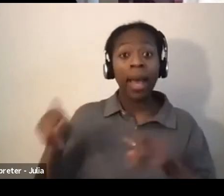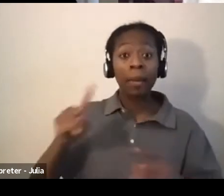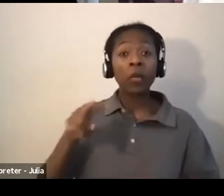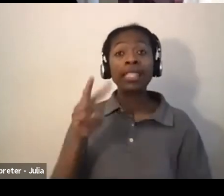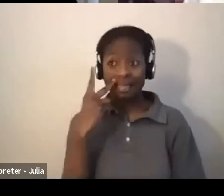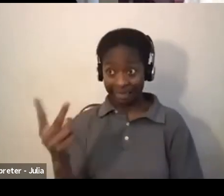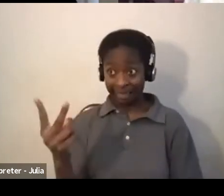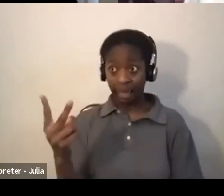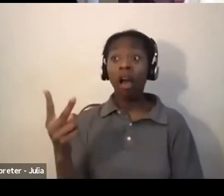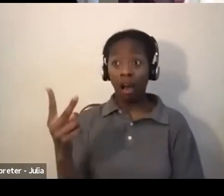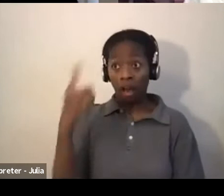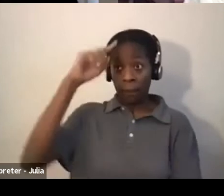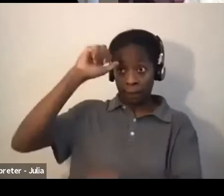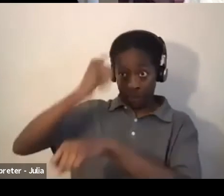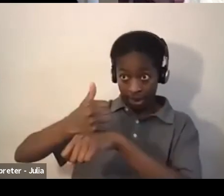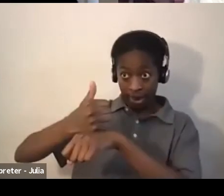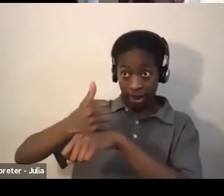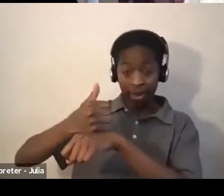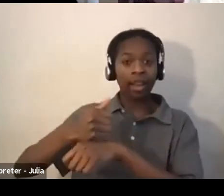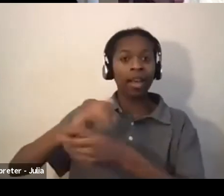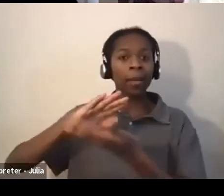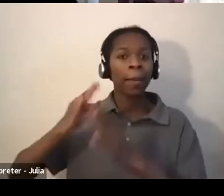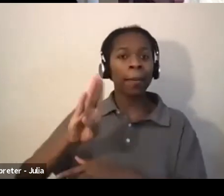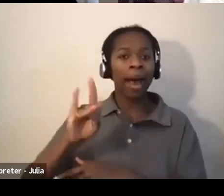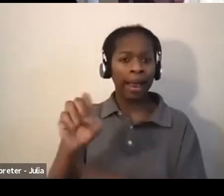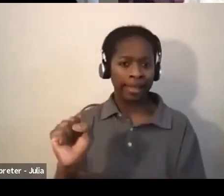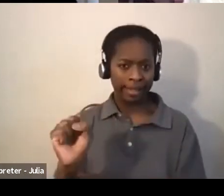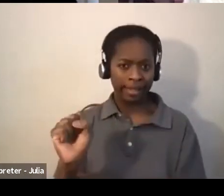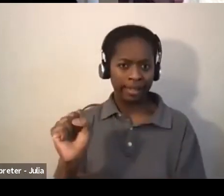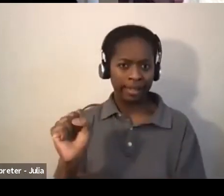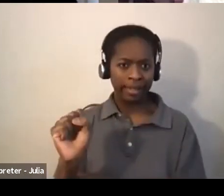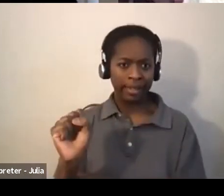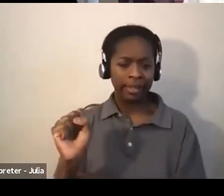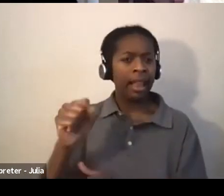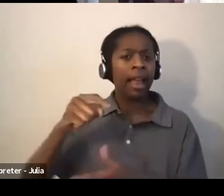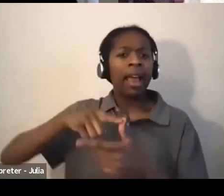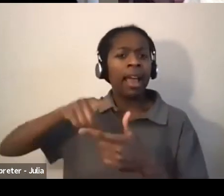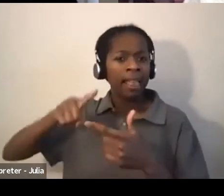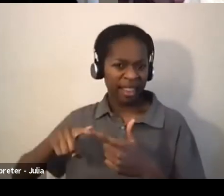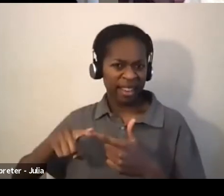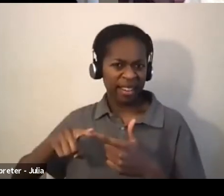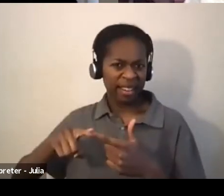turn into very real harms of from someone reaching out to Aaliyah's hair?